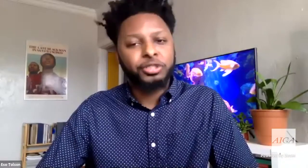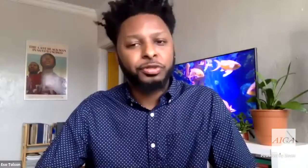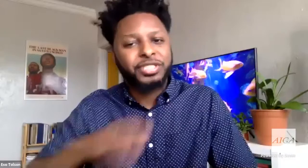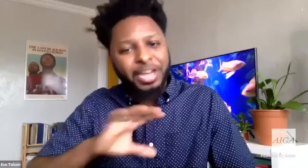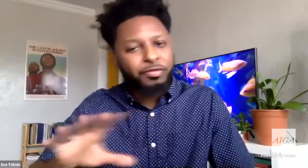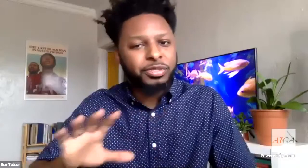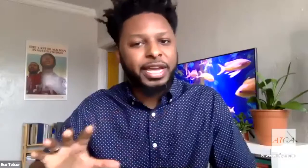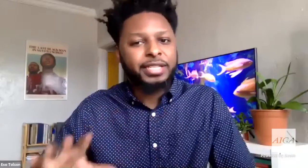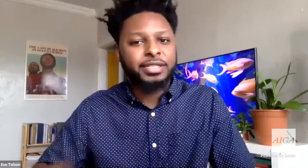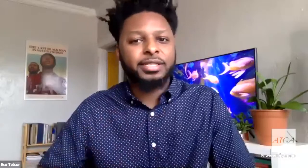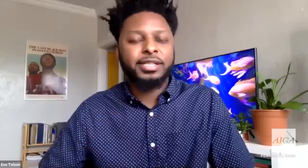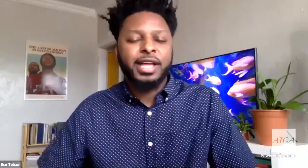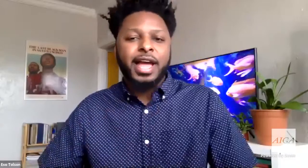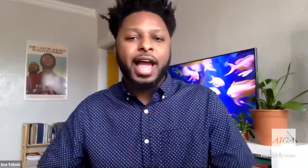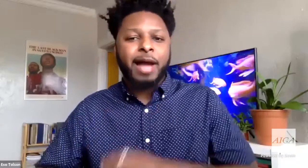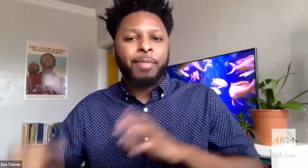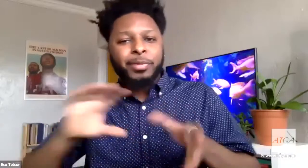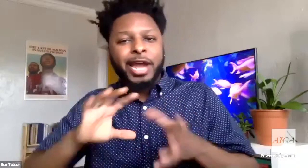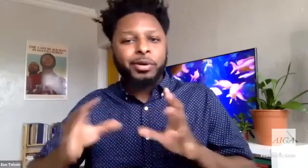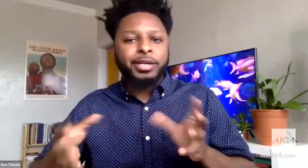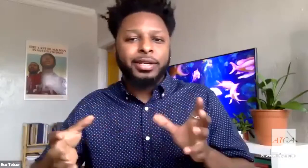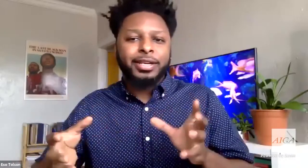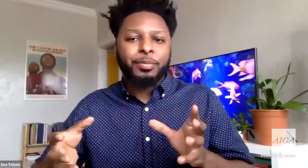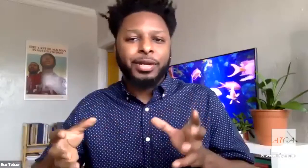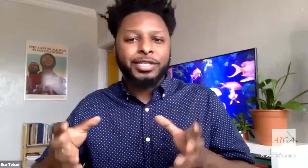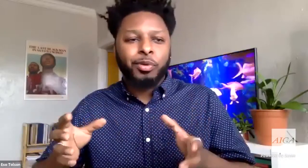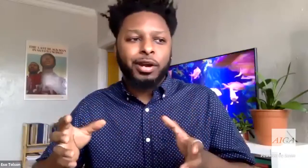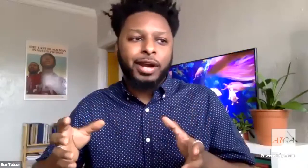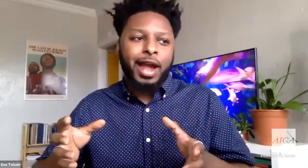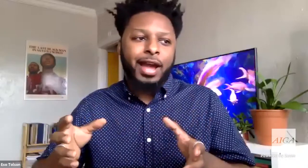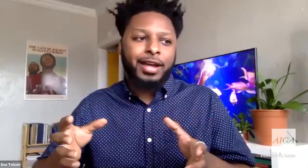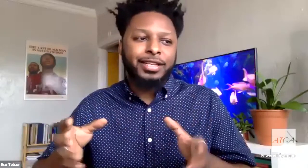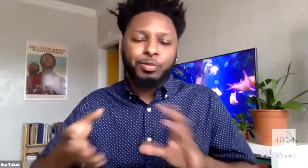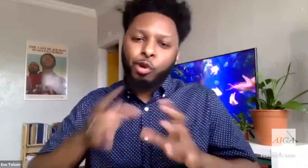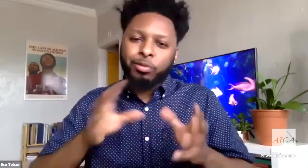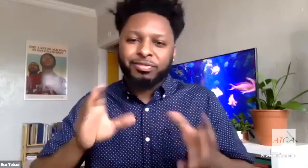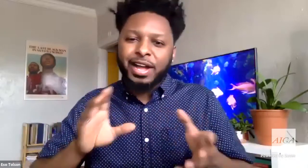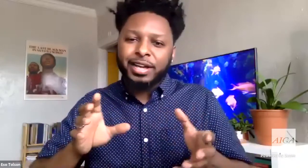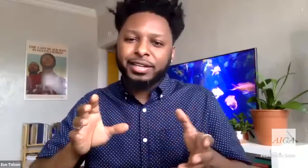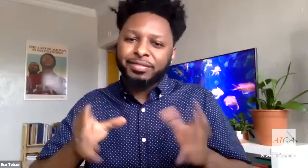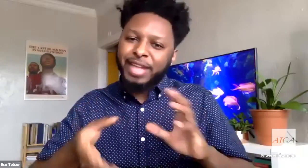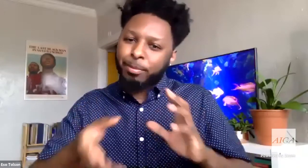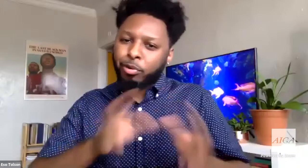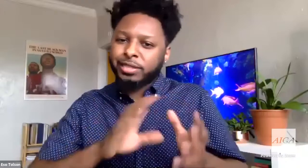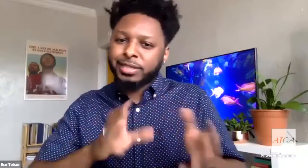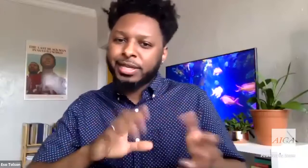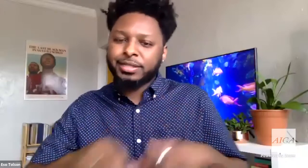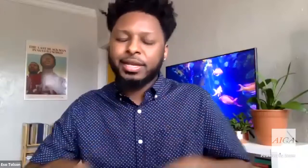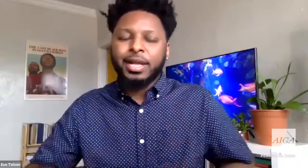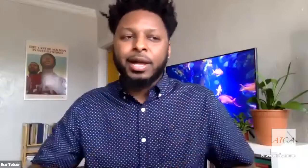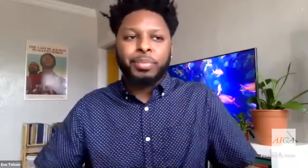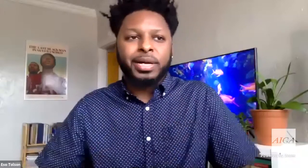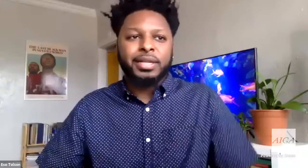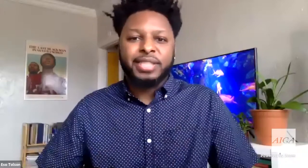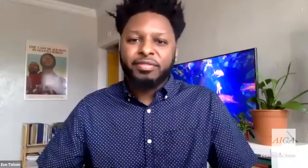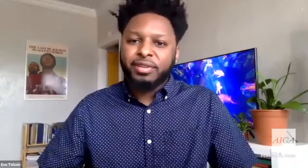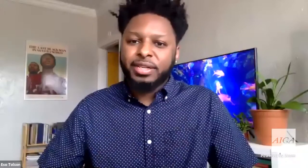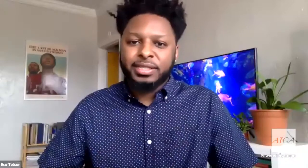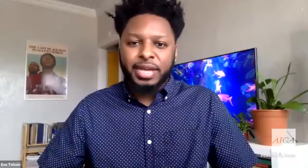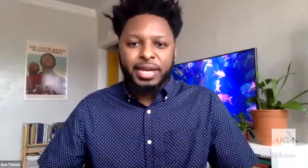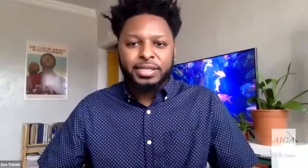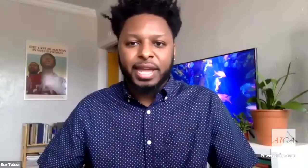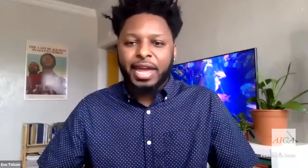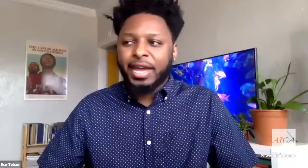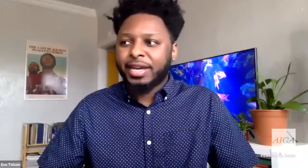used to do several sketches. I'm now in a place where it's more refined of that process, but